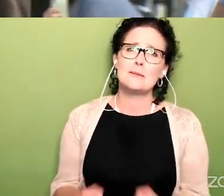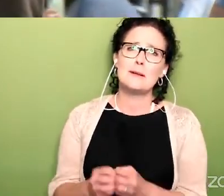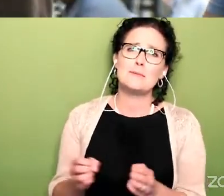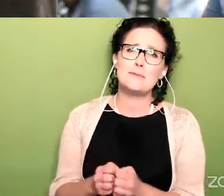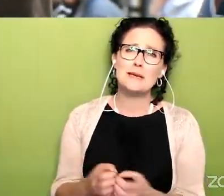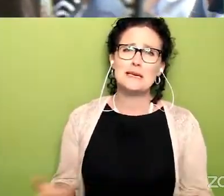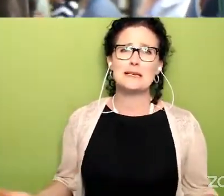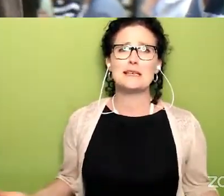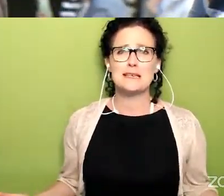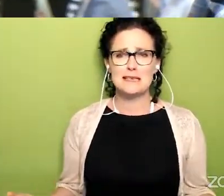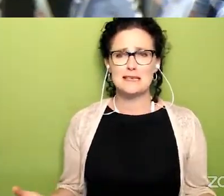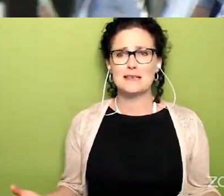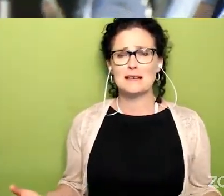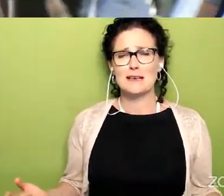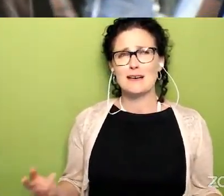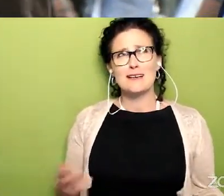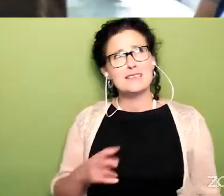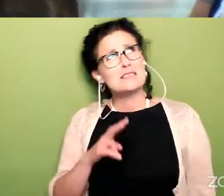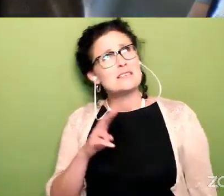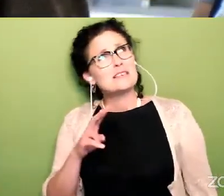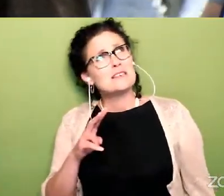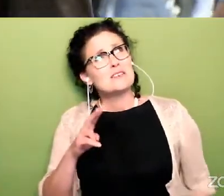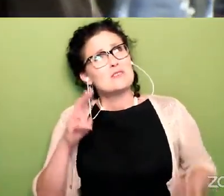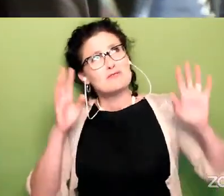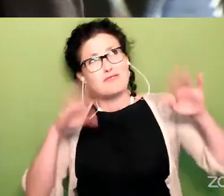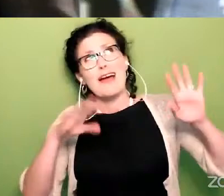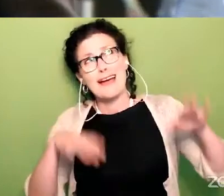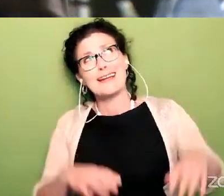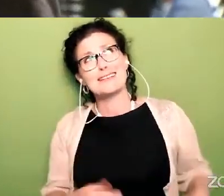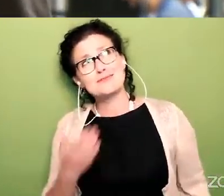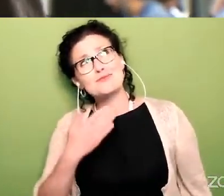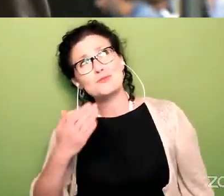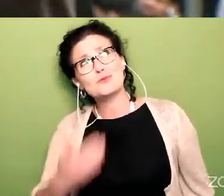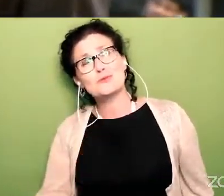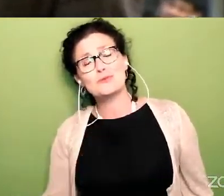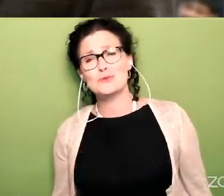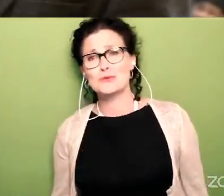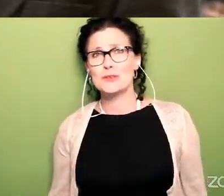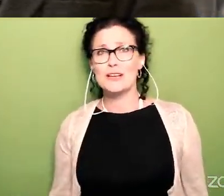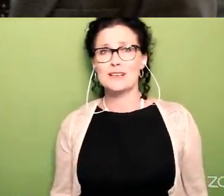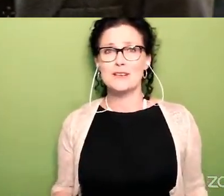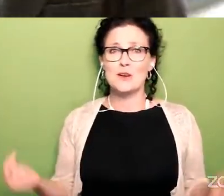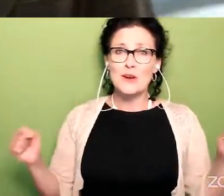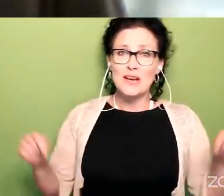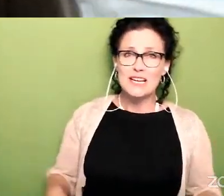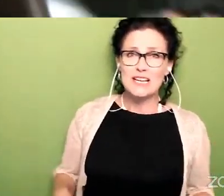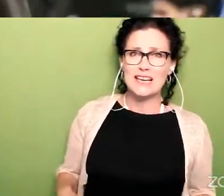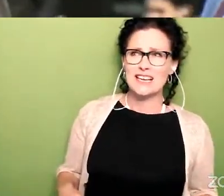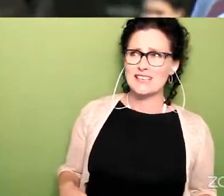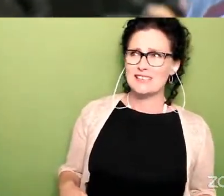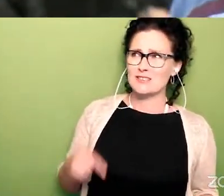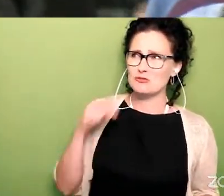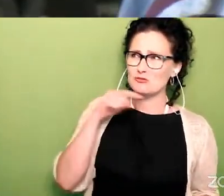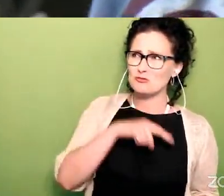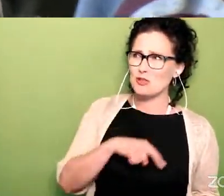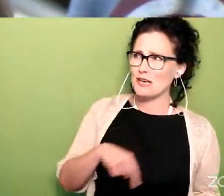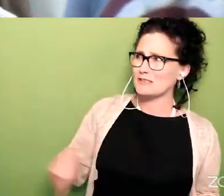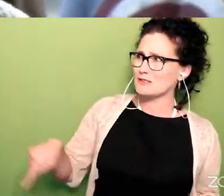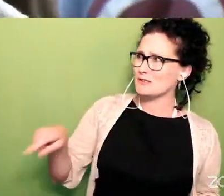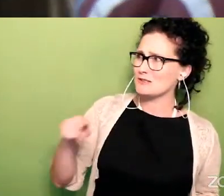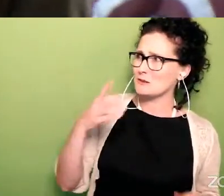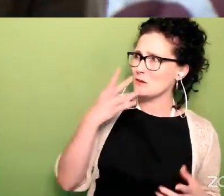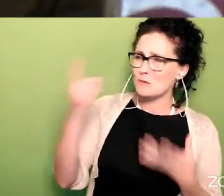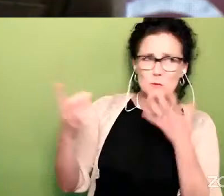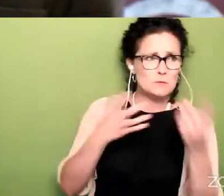We are here in this strange place, knowing no one, and you want me to keep singing and dancing? It's not good for me to keep